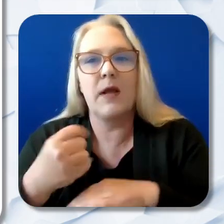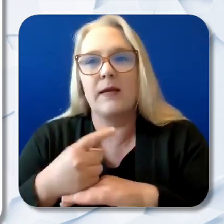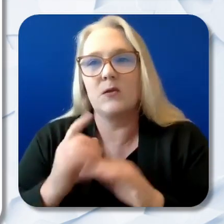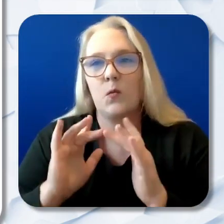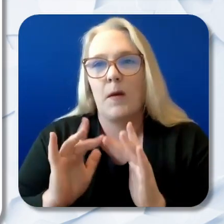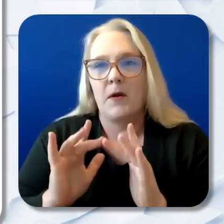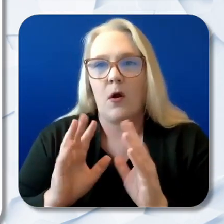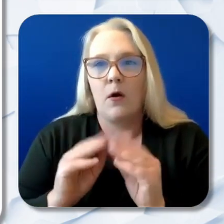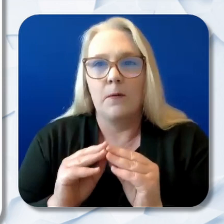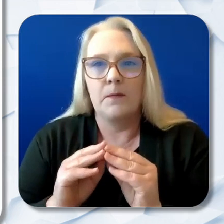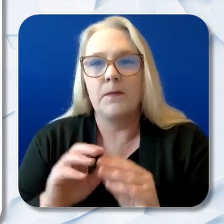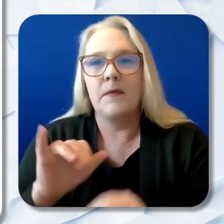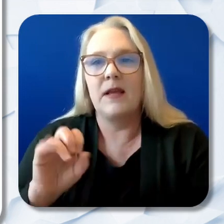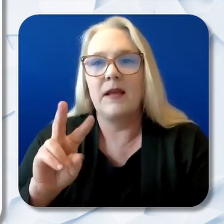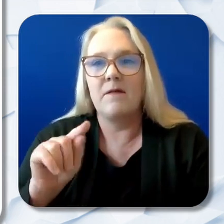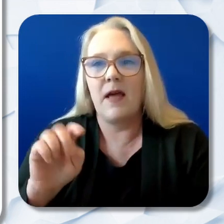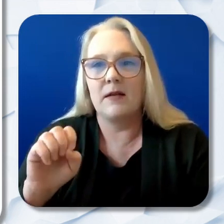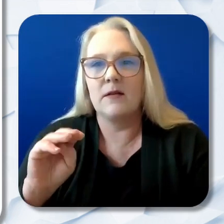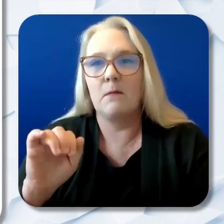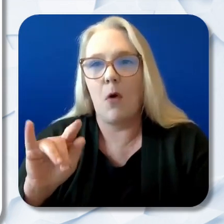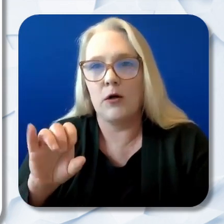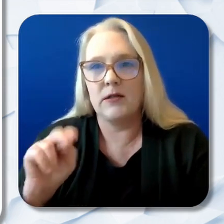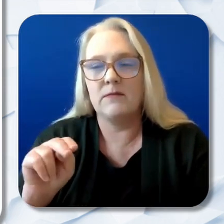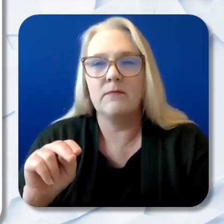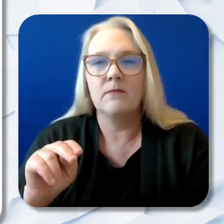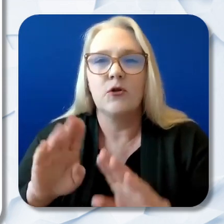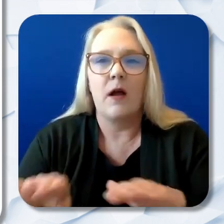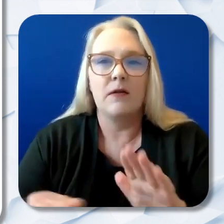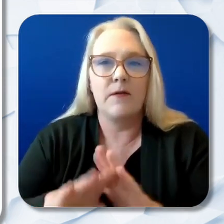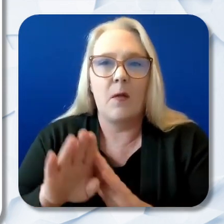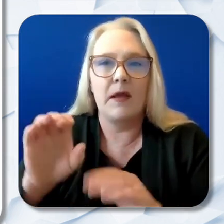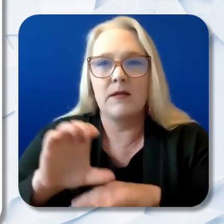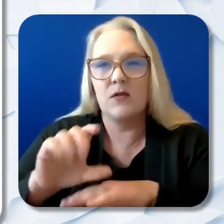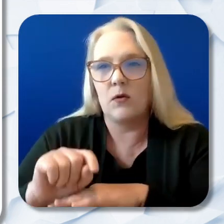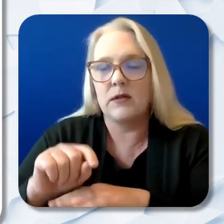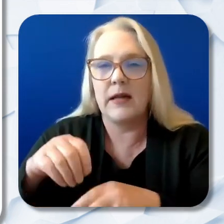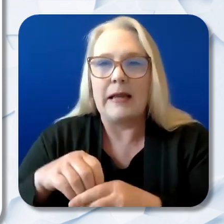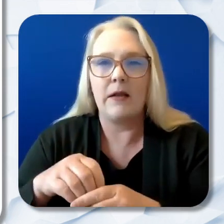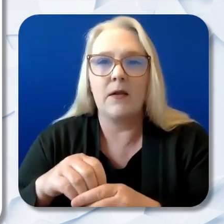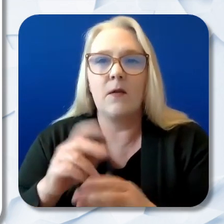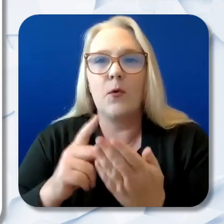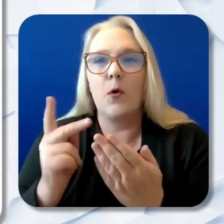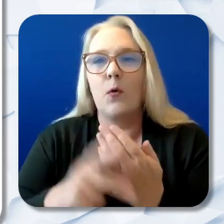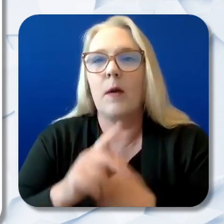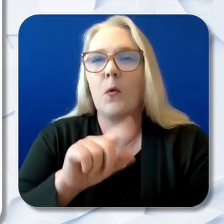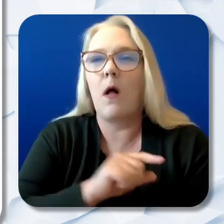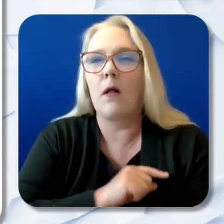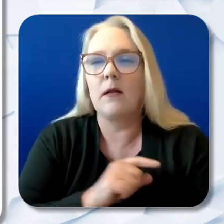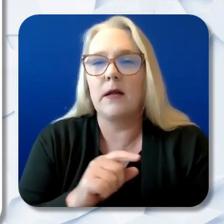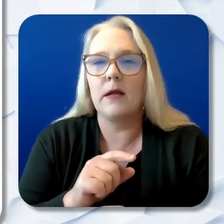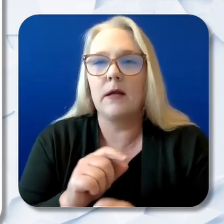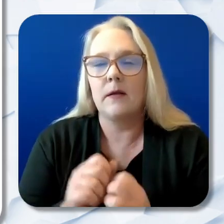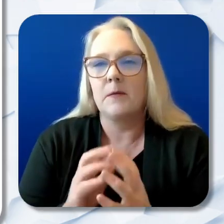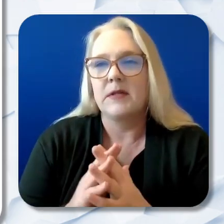am joined with Yvette Martin, Child Development Consultant within the Program Quality Implementation